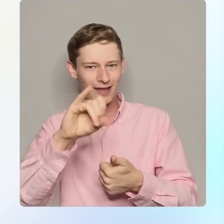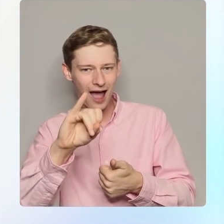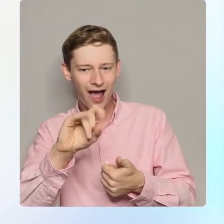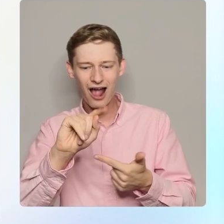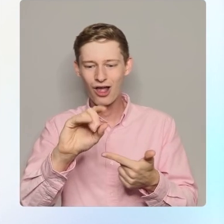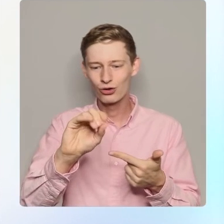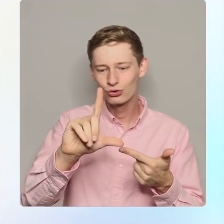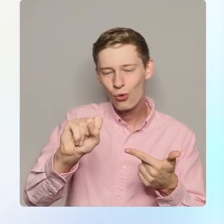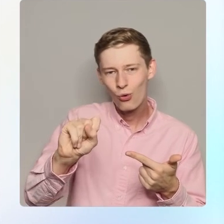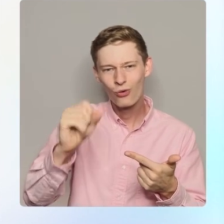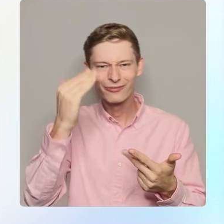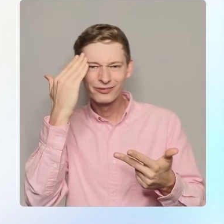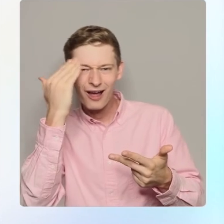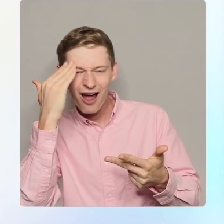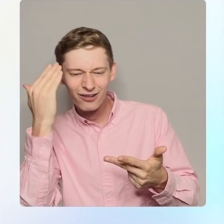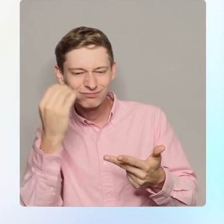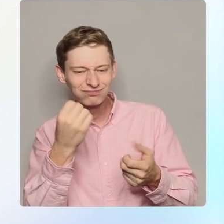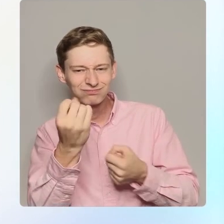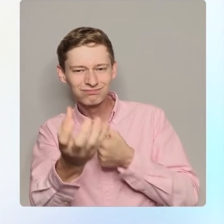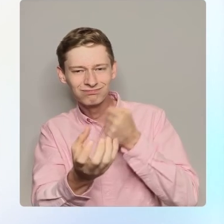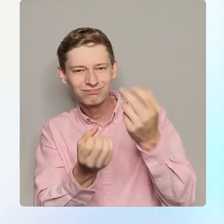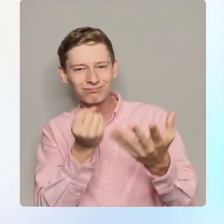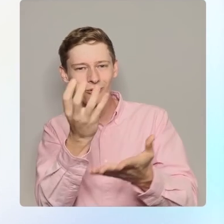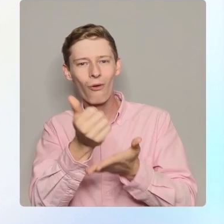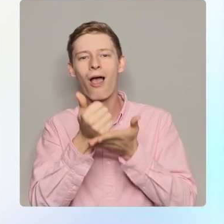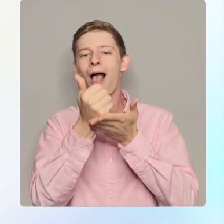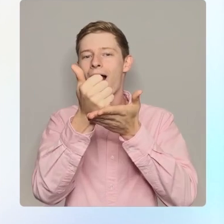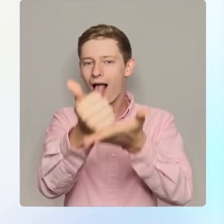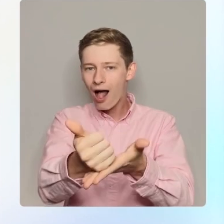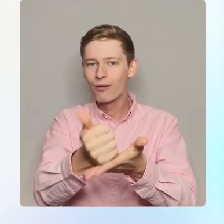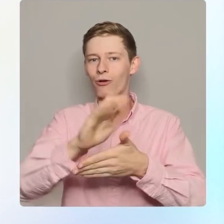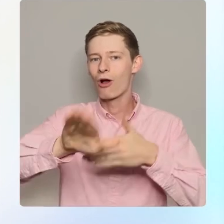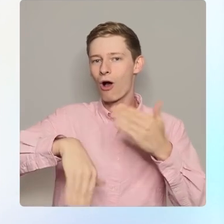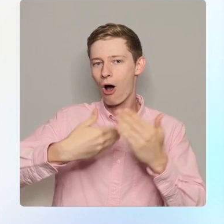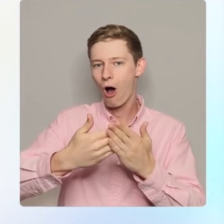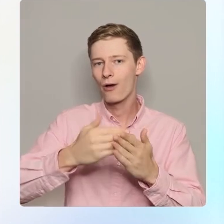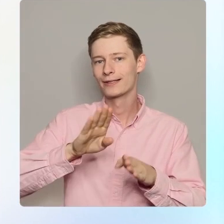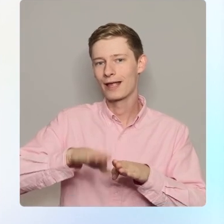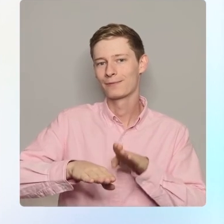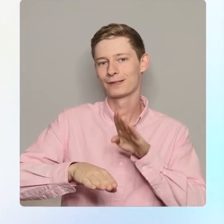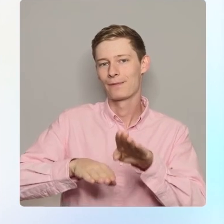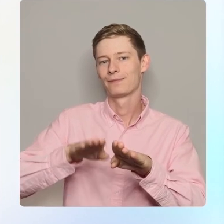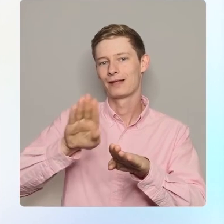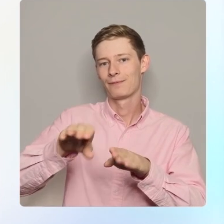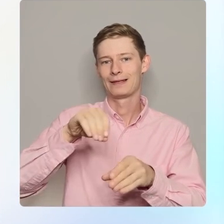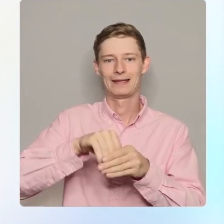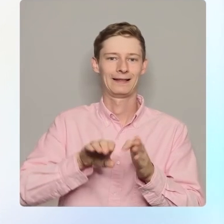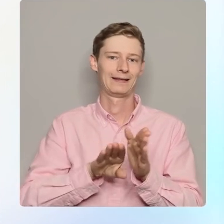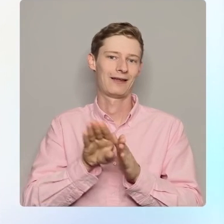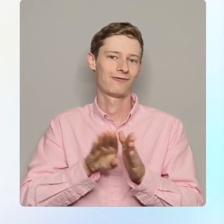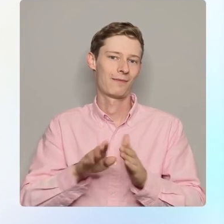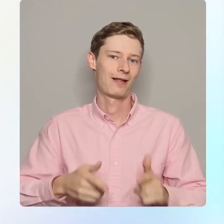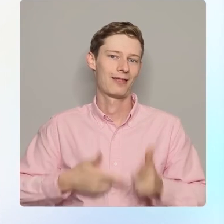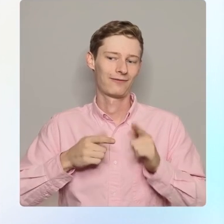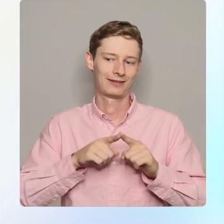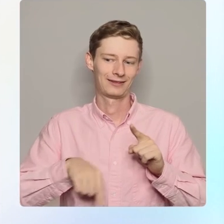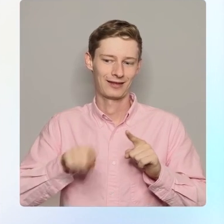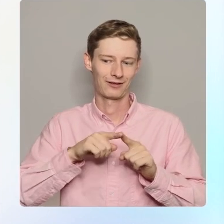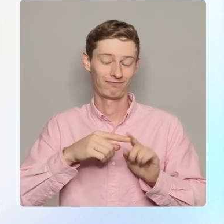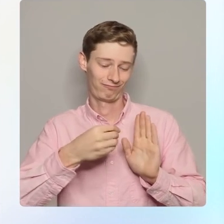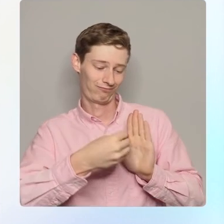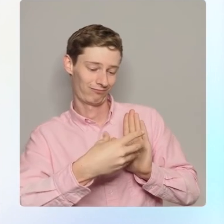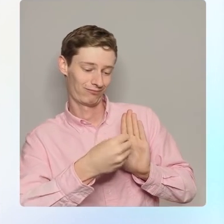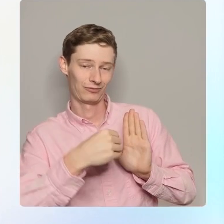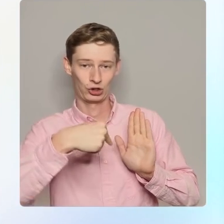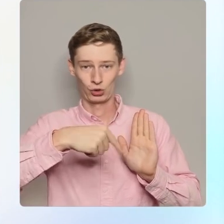Meta wants to help innovative and creative developers like you build amazing experiences for everyone in the metaverse. We